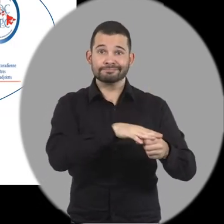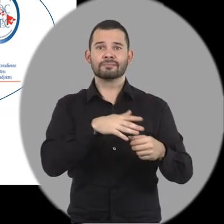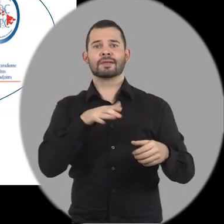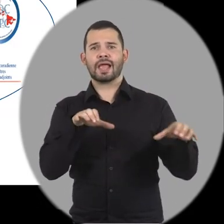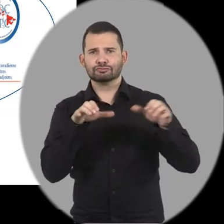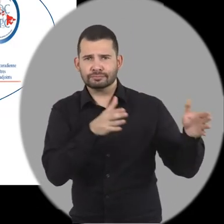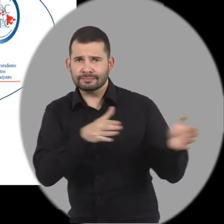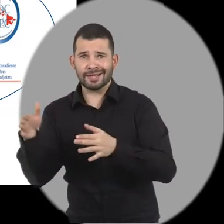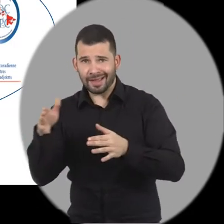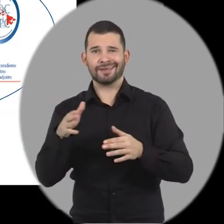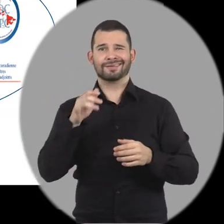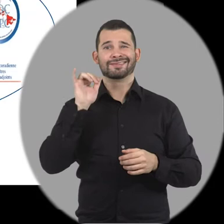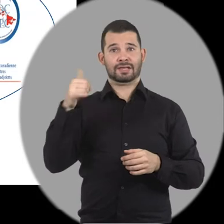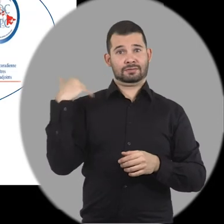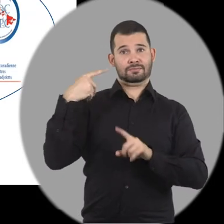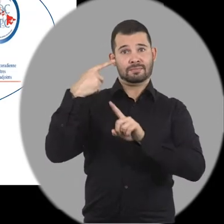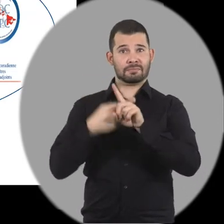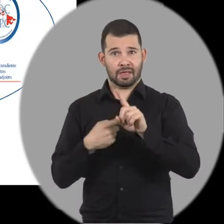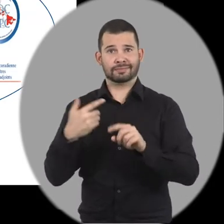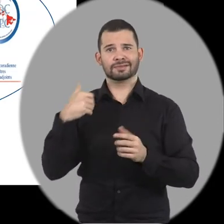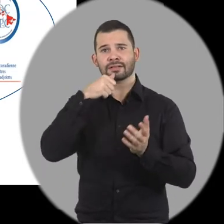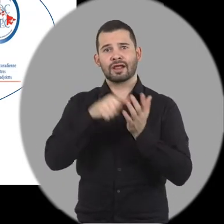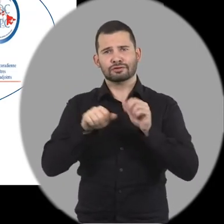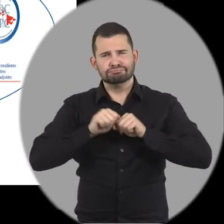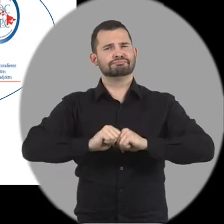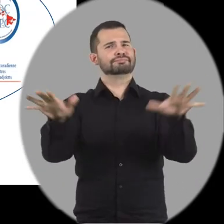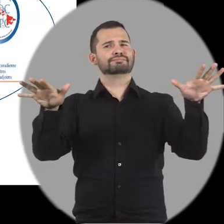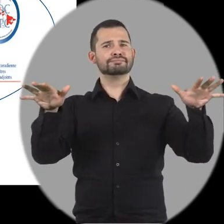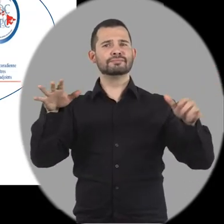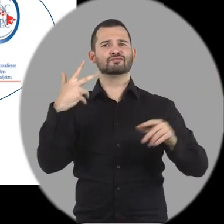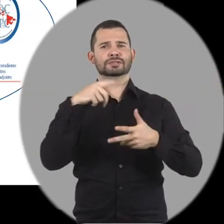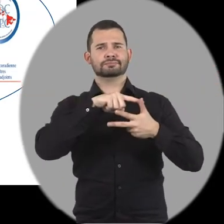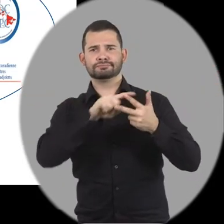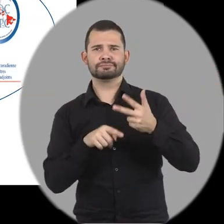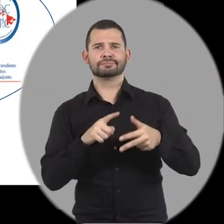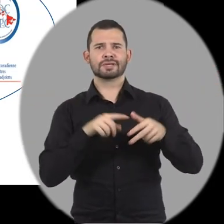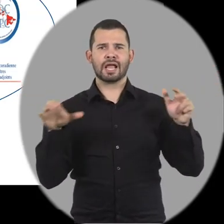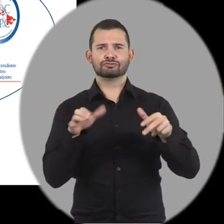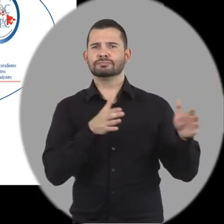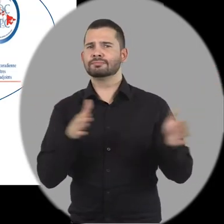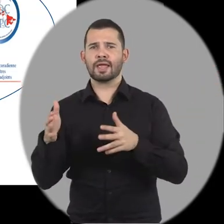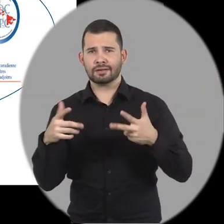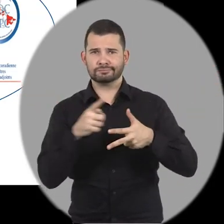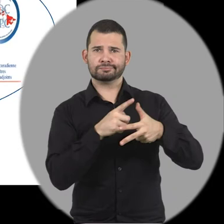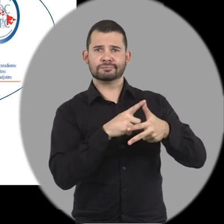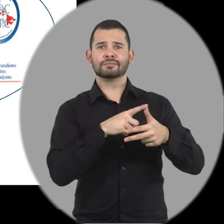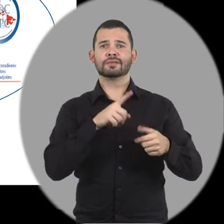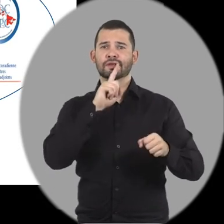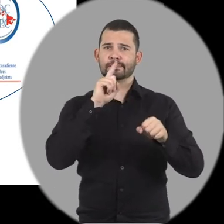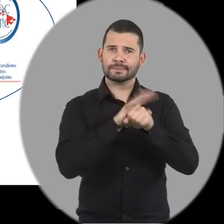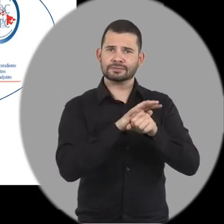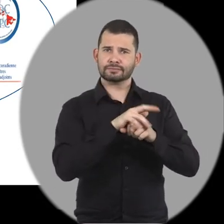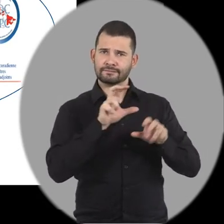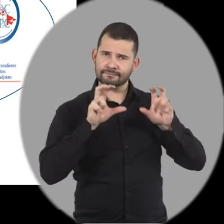month, we released a joint letter to all of our employees communicating a 3-tier action plan, which includes, first, a commitment